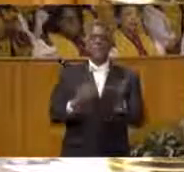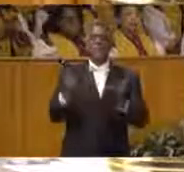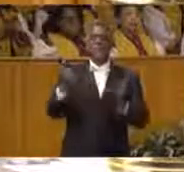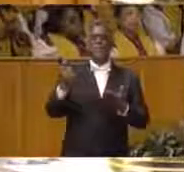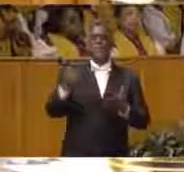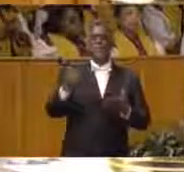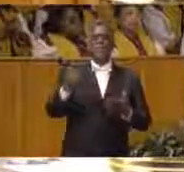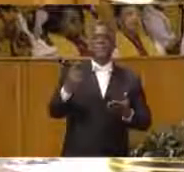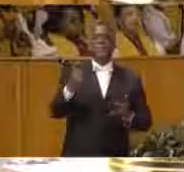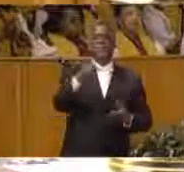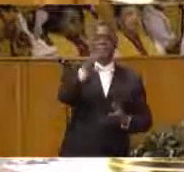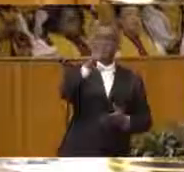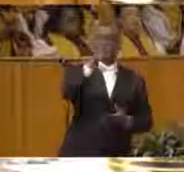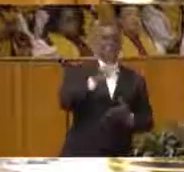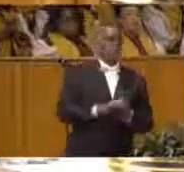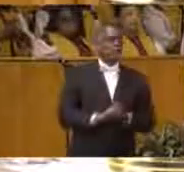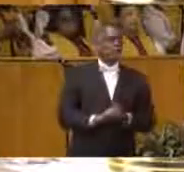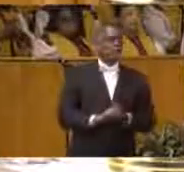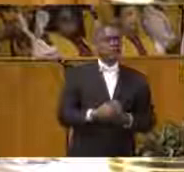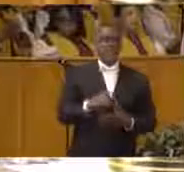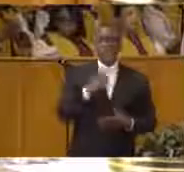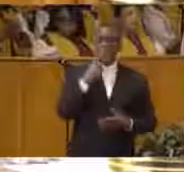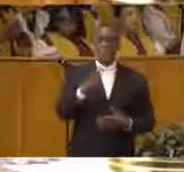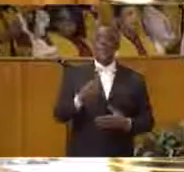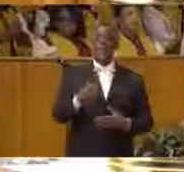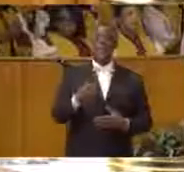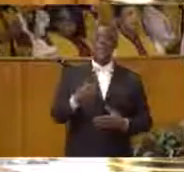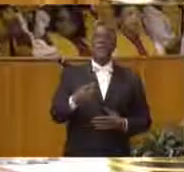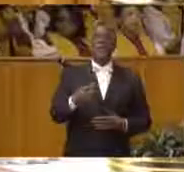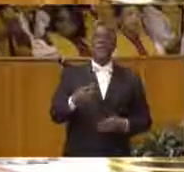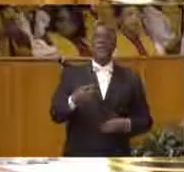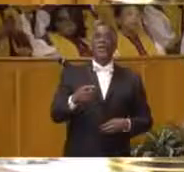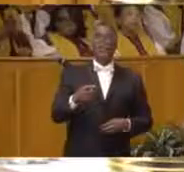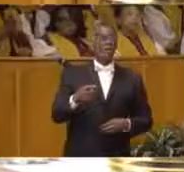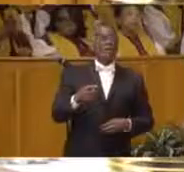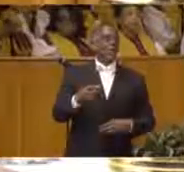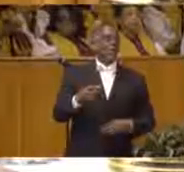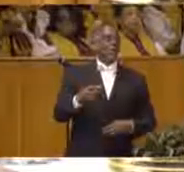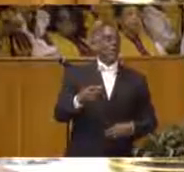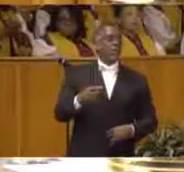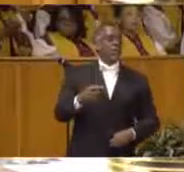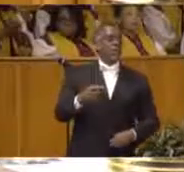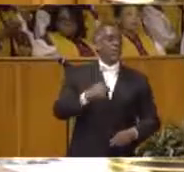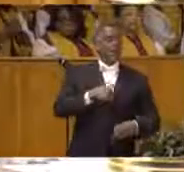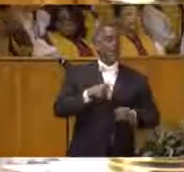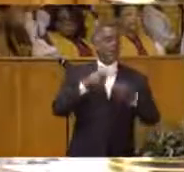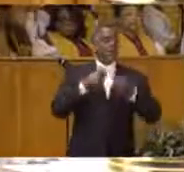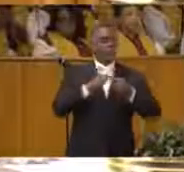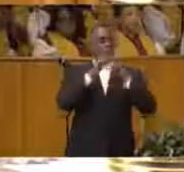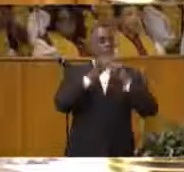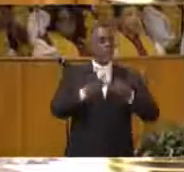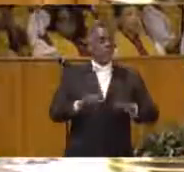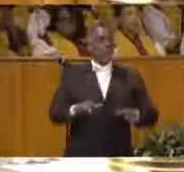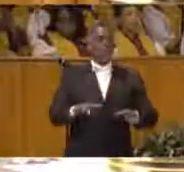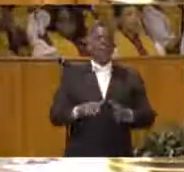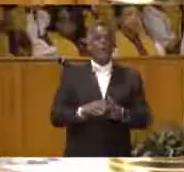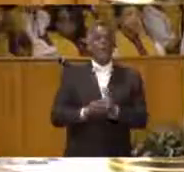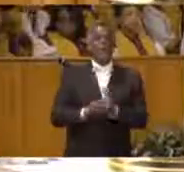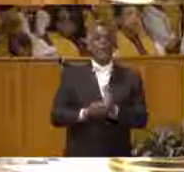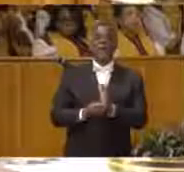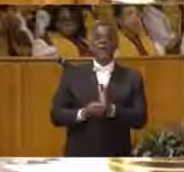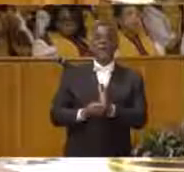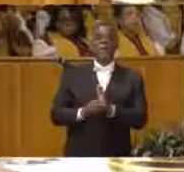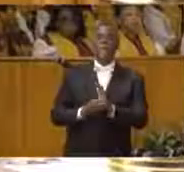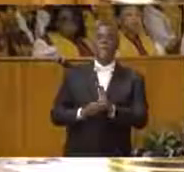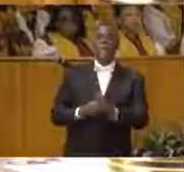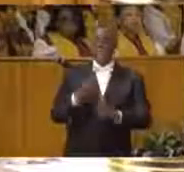downstairs? See there, I told you. I knew it. I apologize. I'm going to try to bless overflow. You know, see me after church, so I